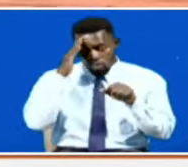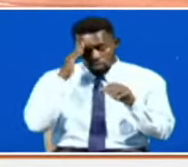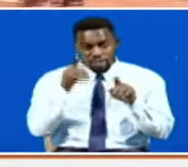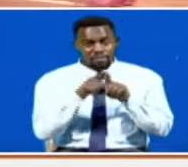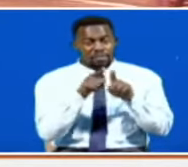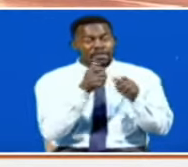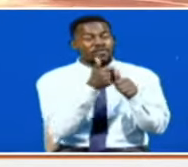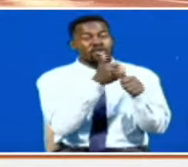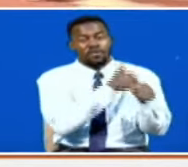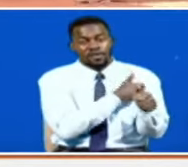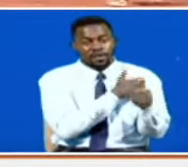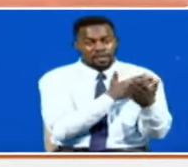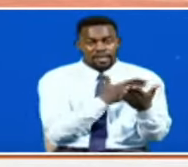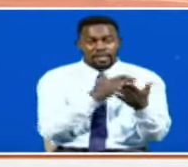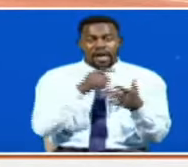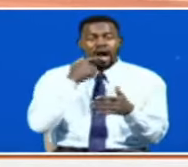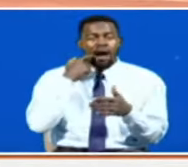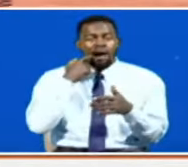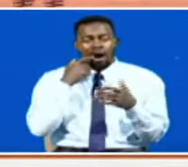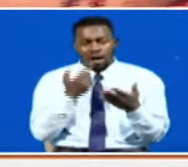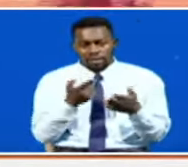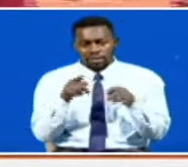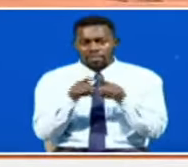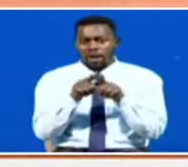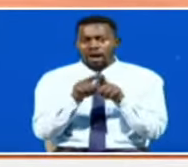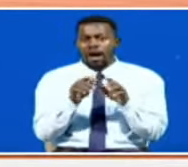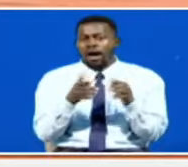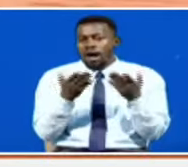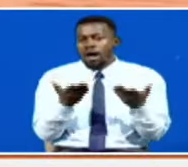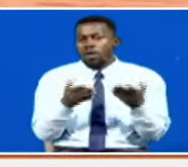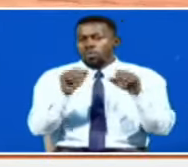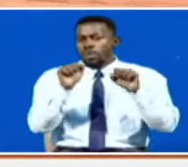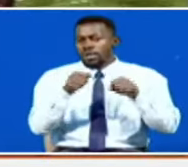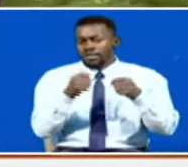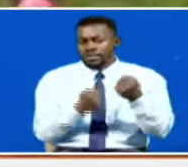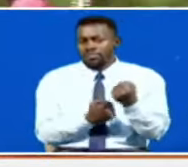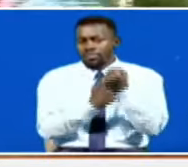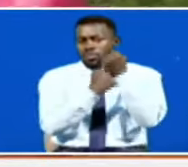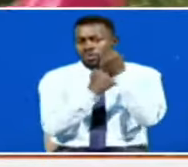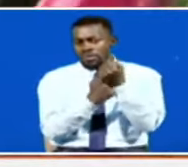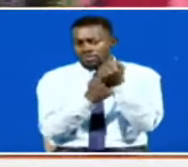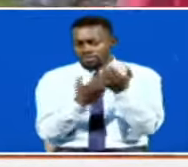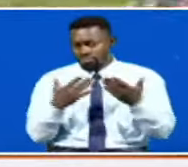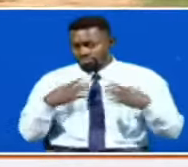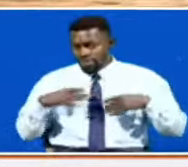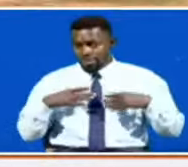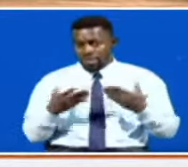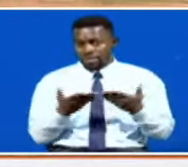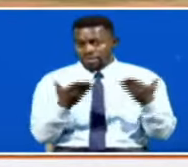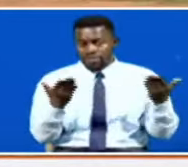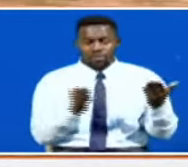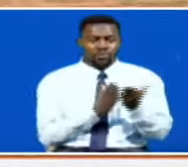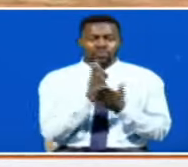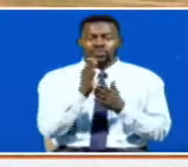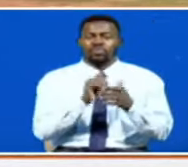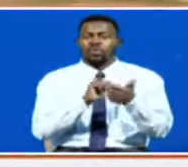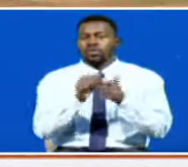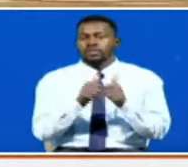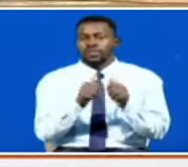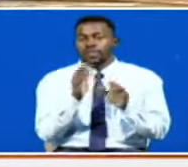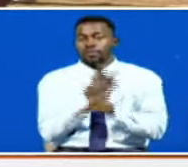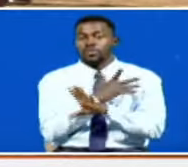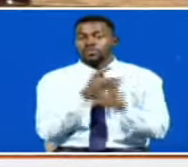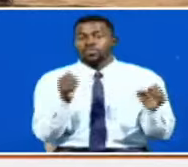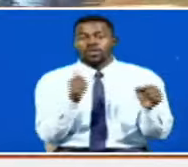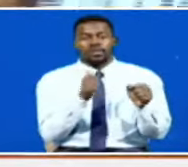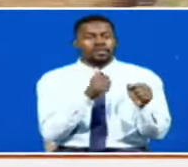And one way of getting this multitude of youth and even the homogeneous composition of the locals is through sports. We cannot keep on